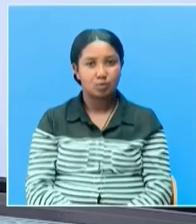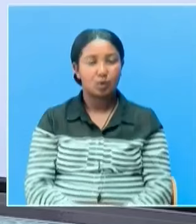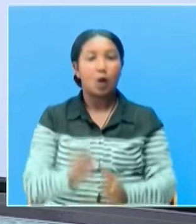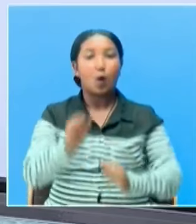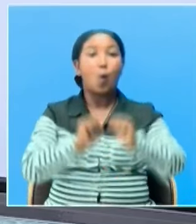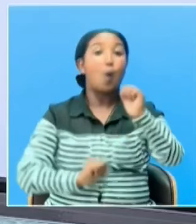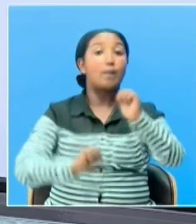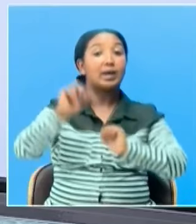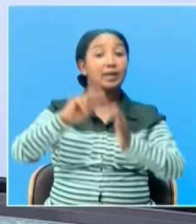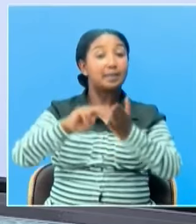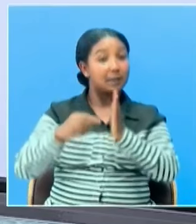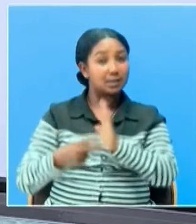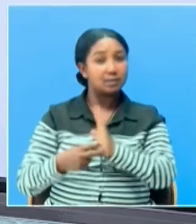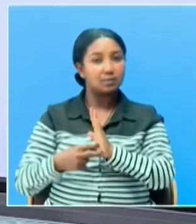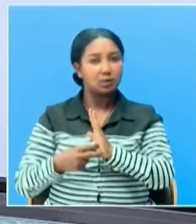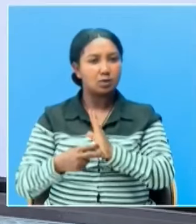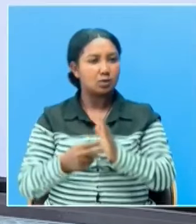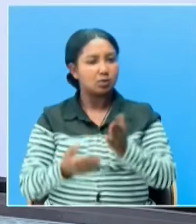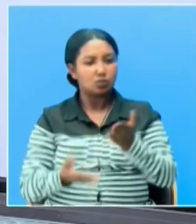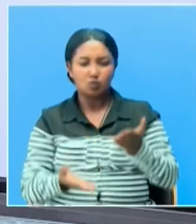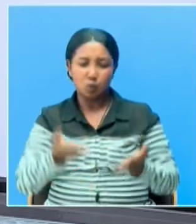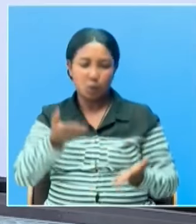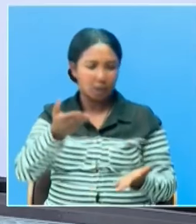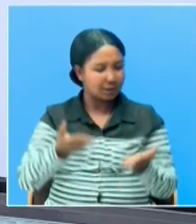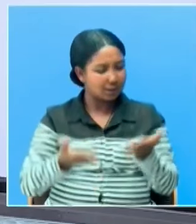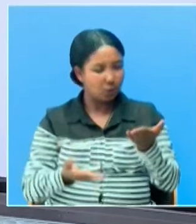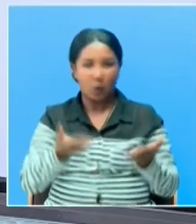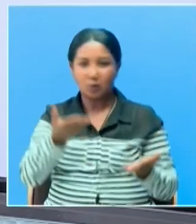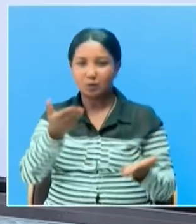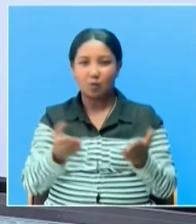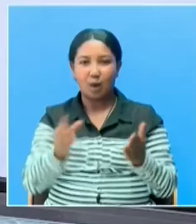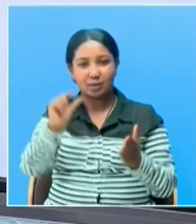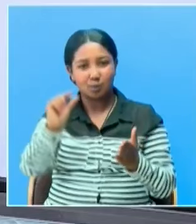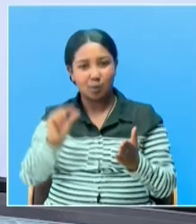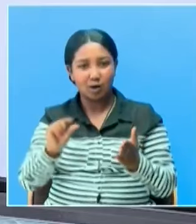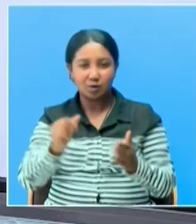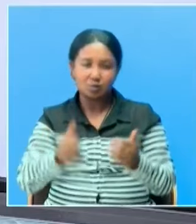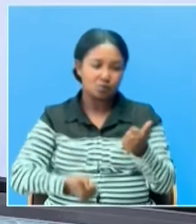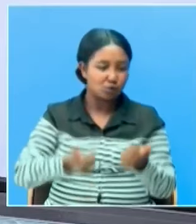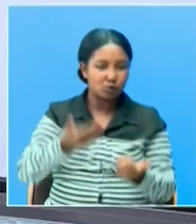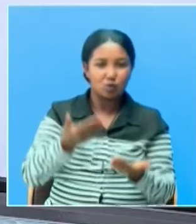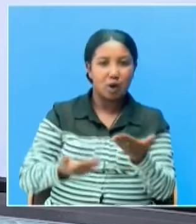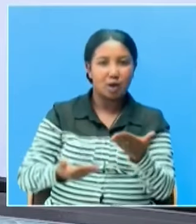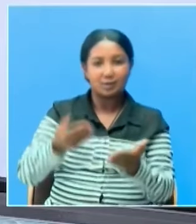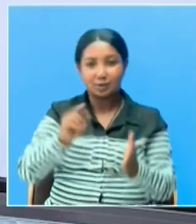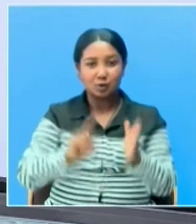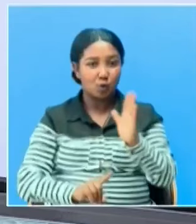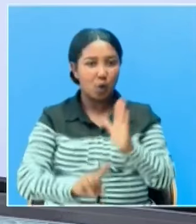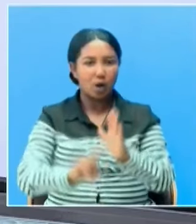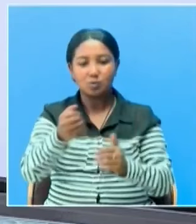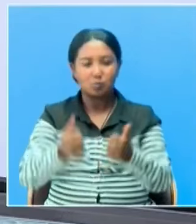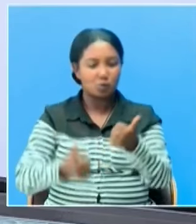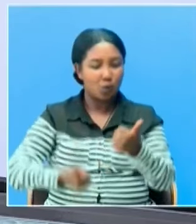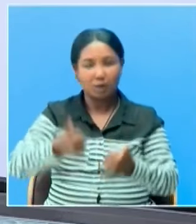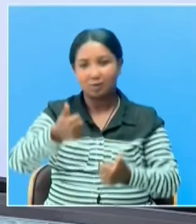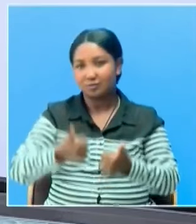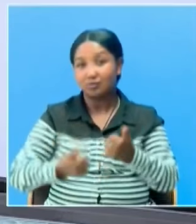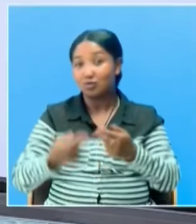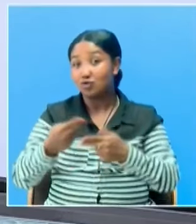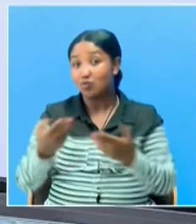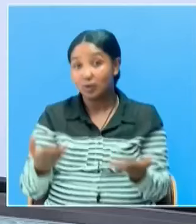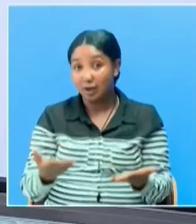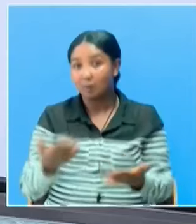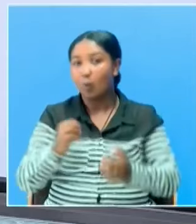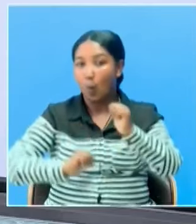Comparing means just which one is smaller, which one is taller, which one is shorter, just when we